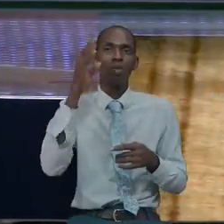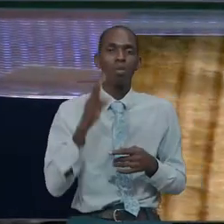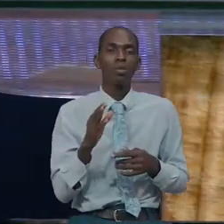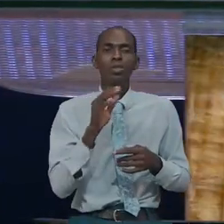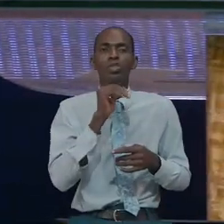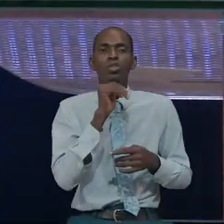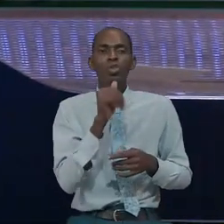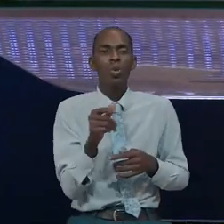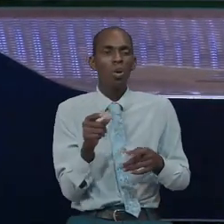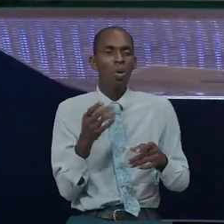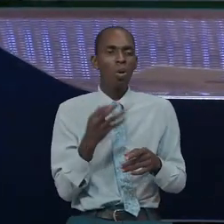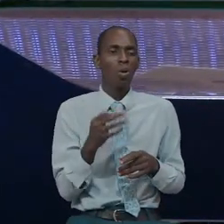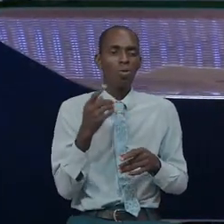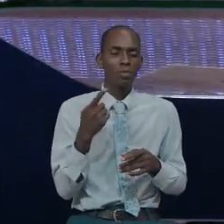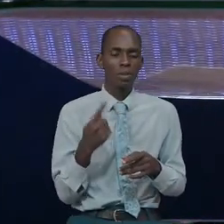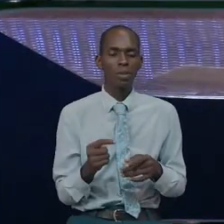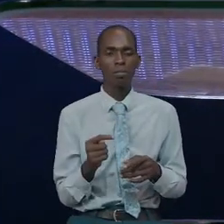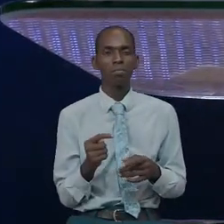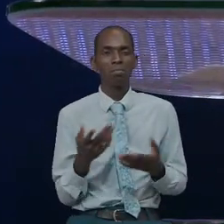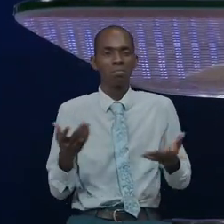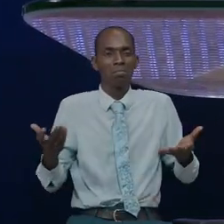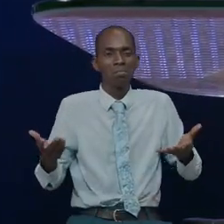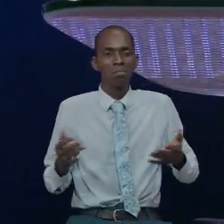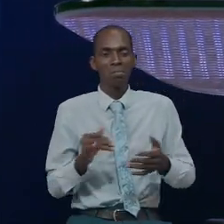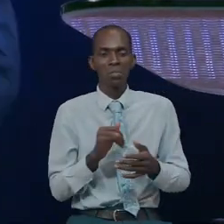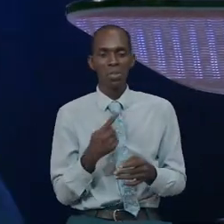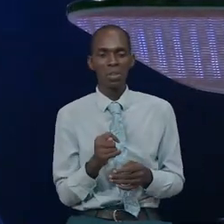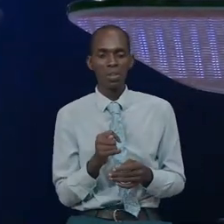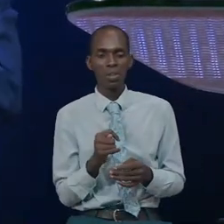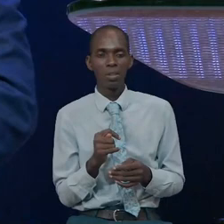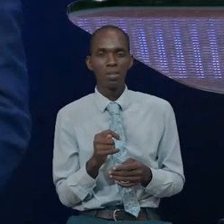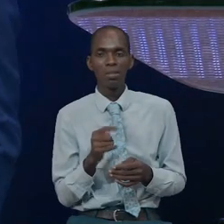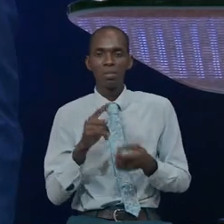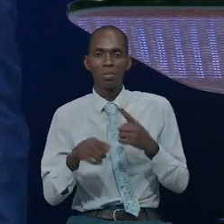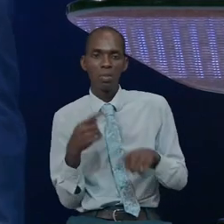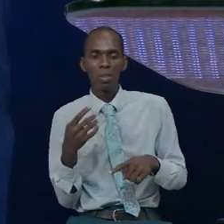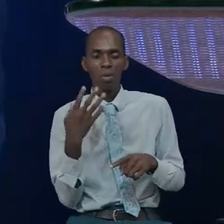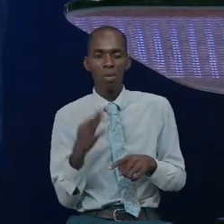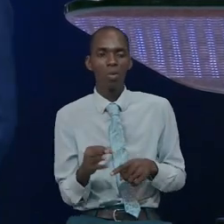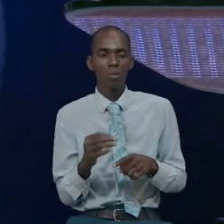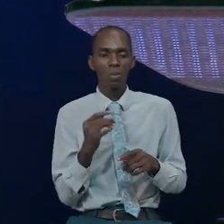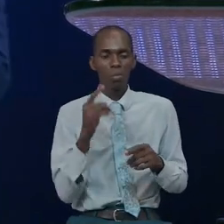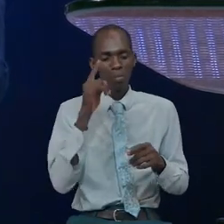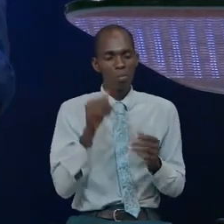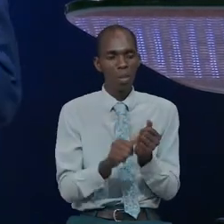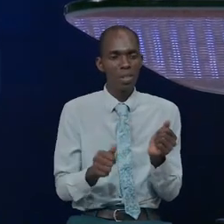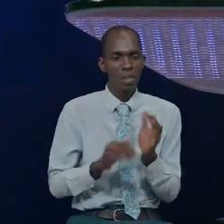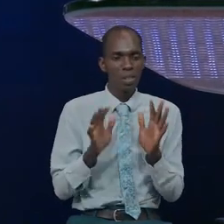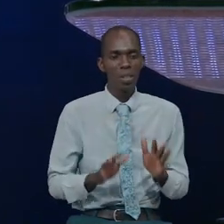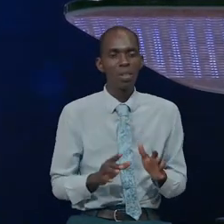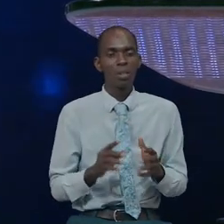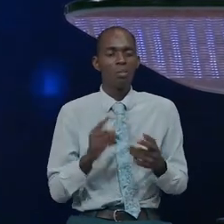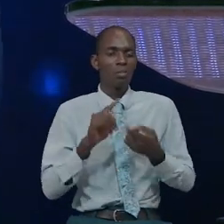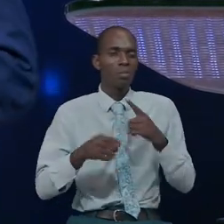the saints, it's the friend of the backsliders, it's the friend of the sinners, it's the friend of